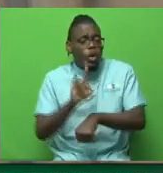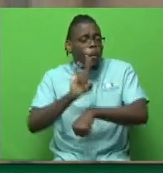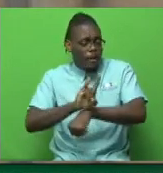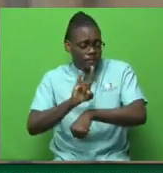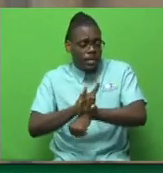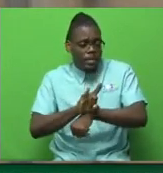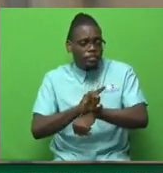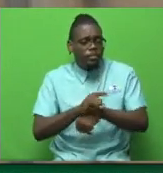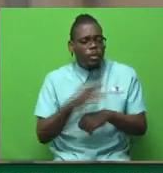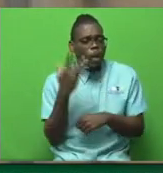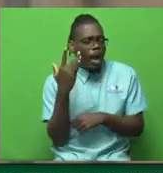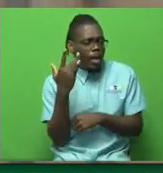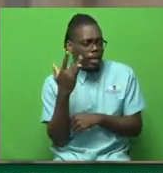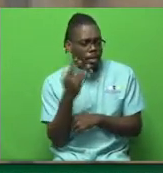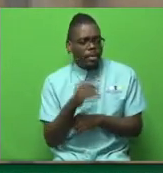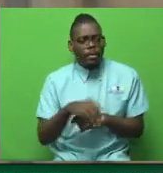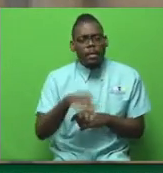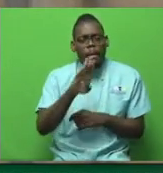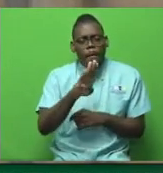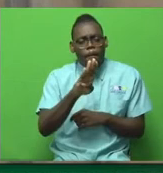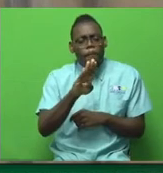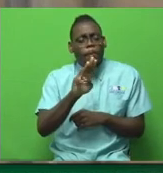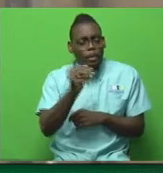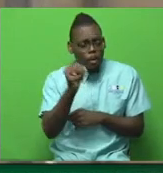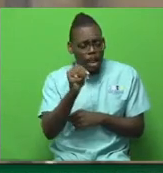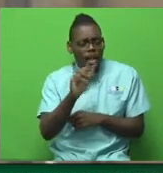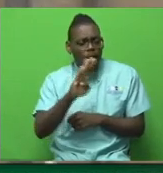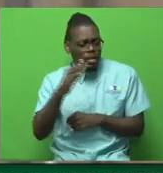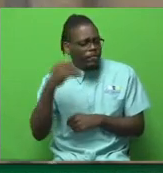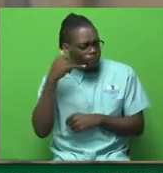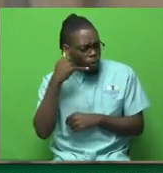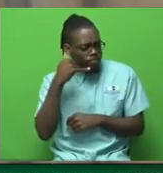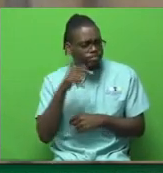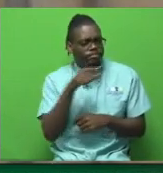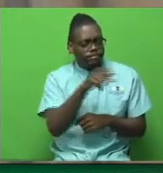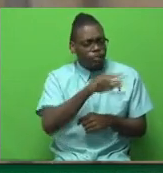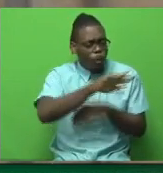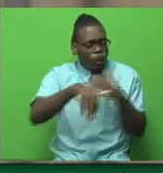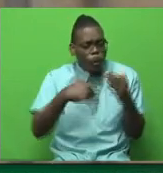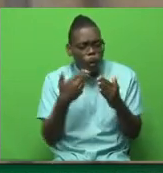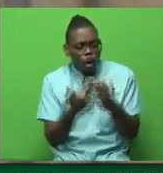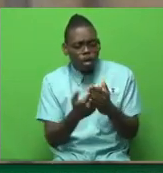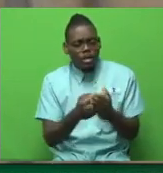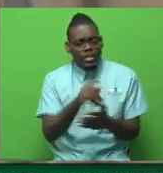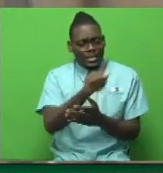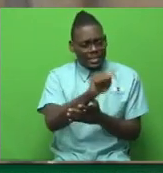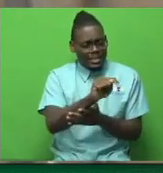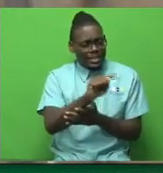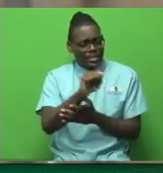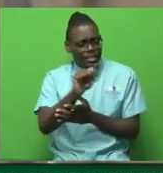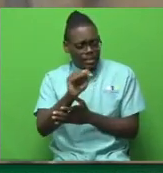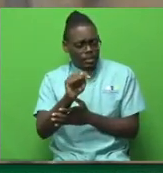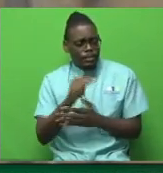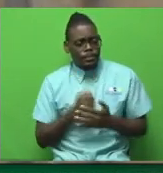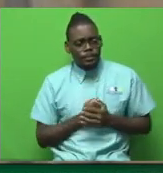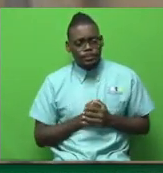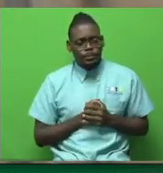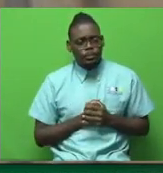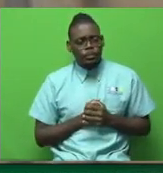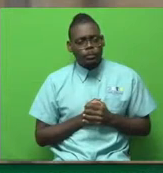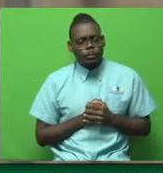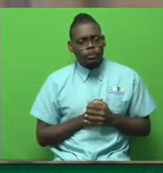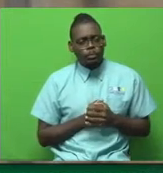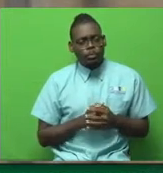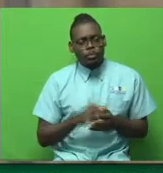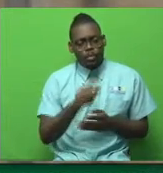Digicel and they are now working they are not working to get more primary schools on so during